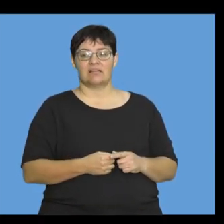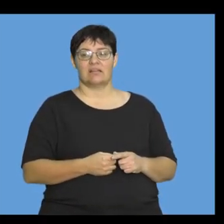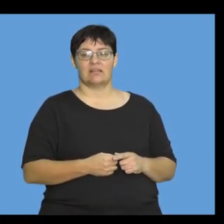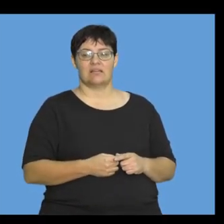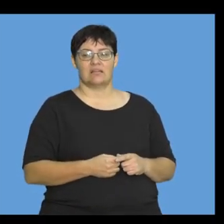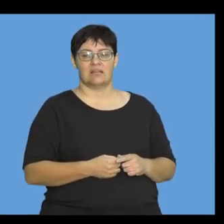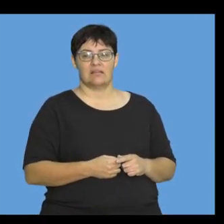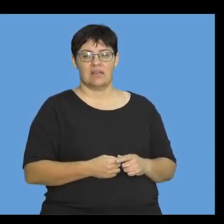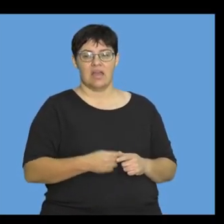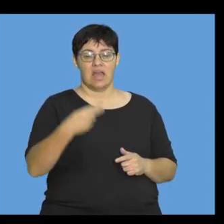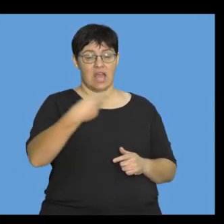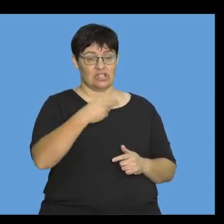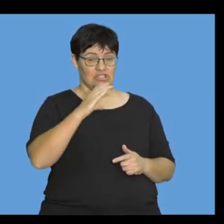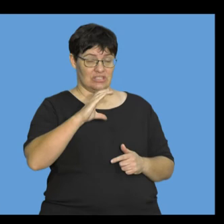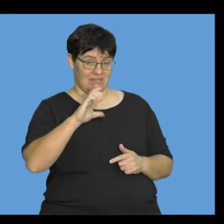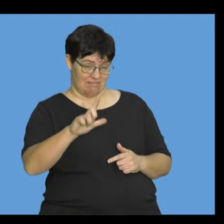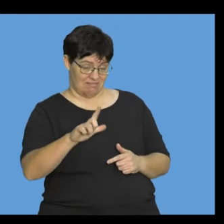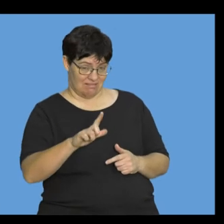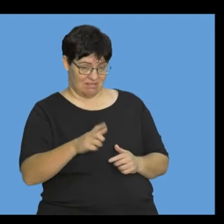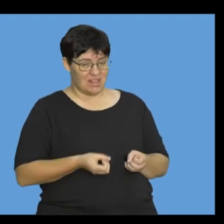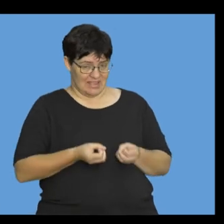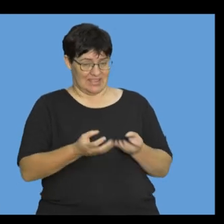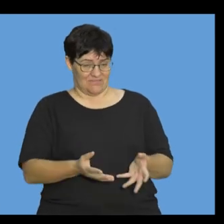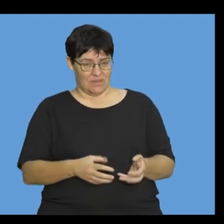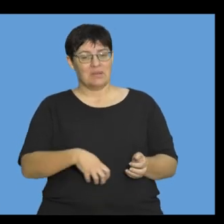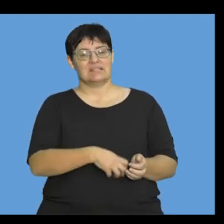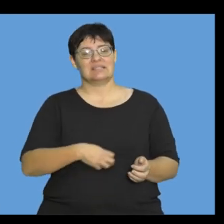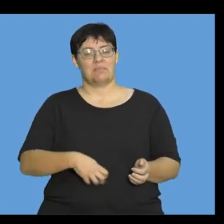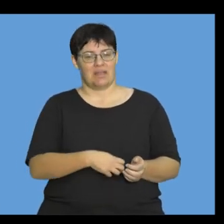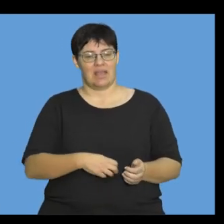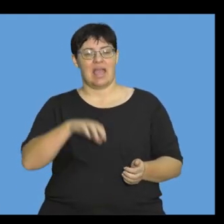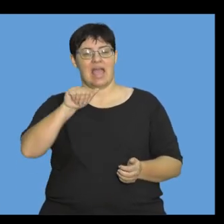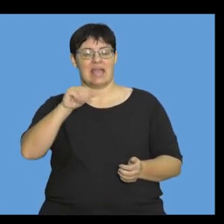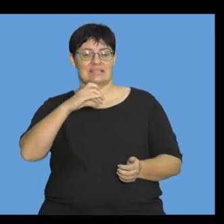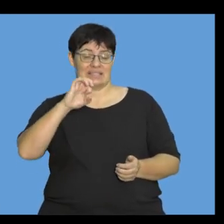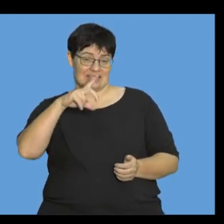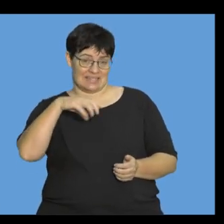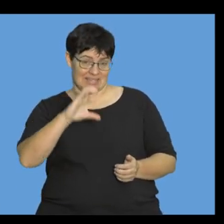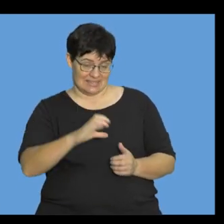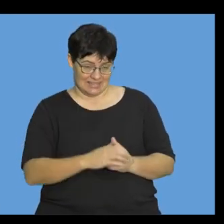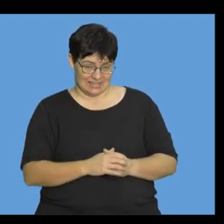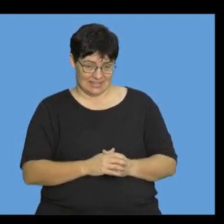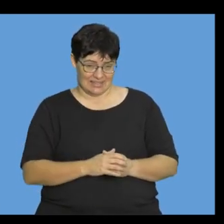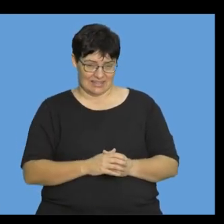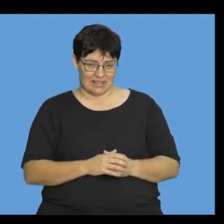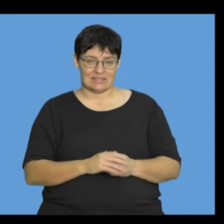stomach secretes hydrochloric acid, right? And it makes my stomach